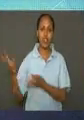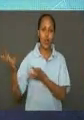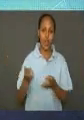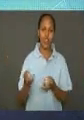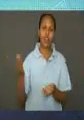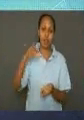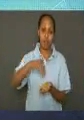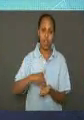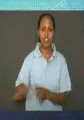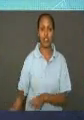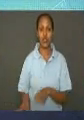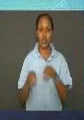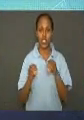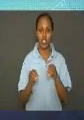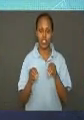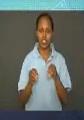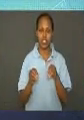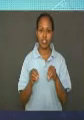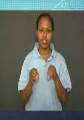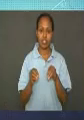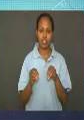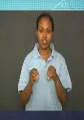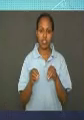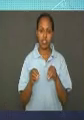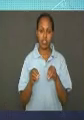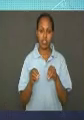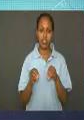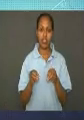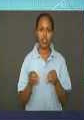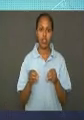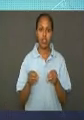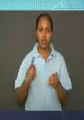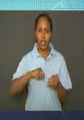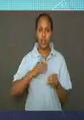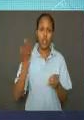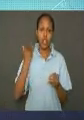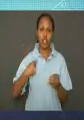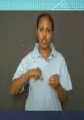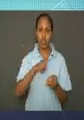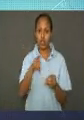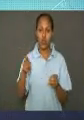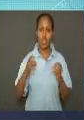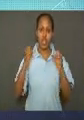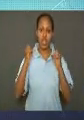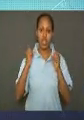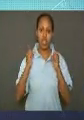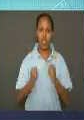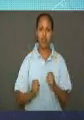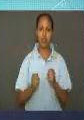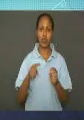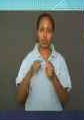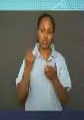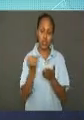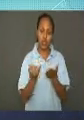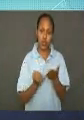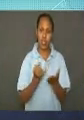Welcome back, students. Were you able to correctly draw